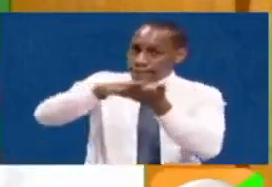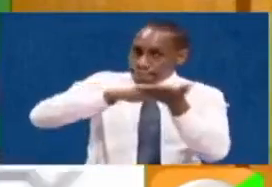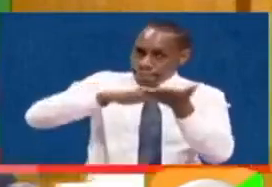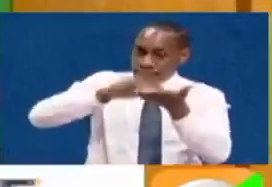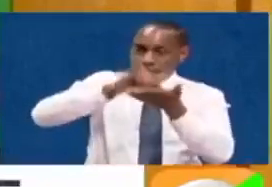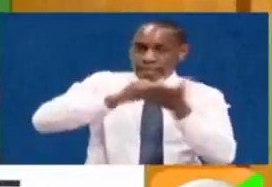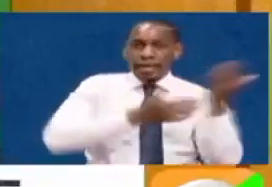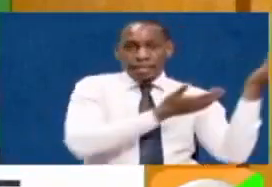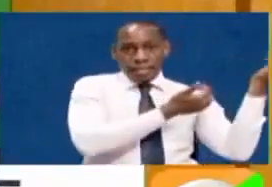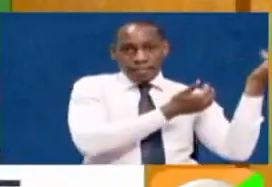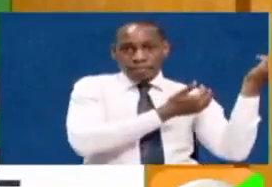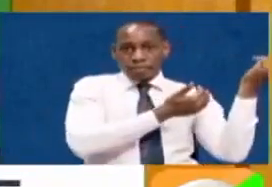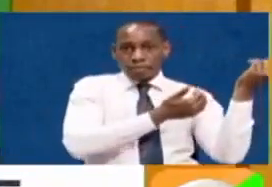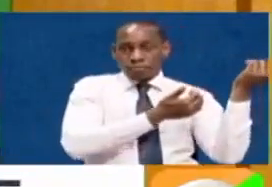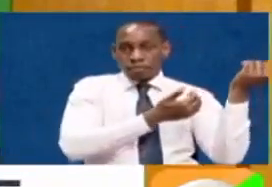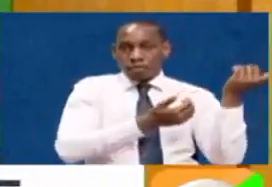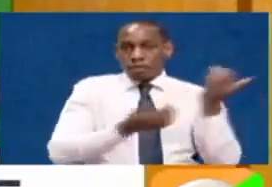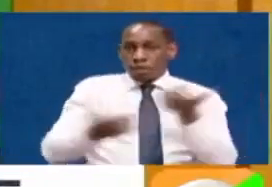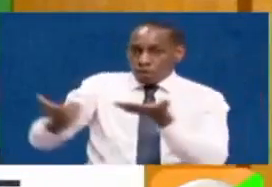expect low revenue